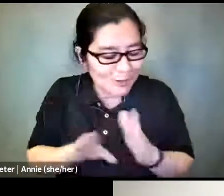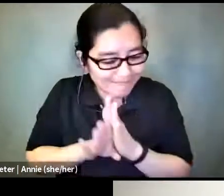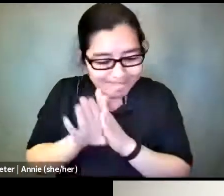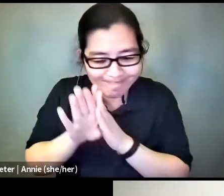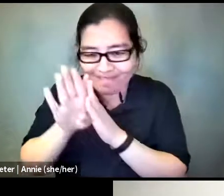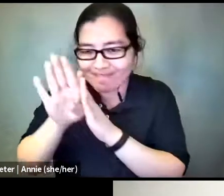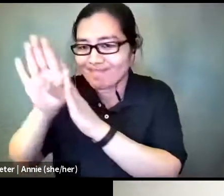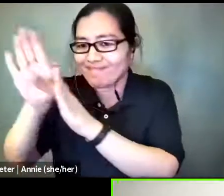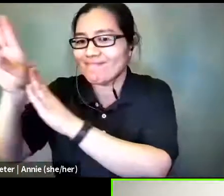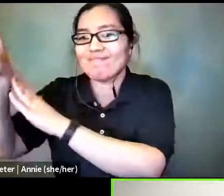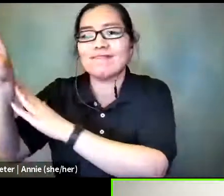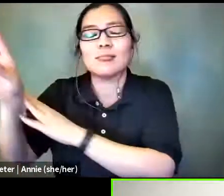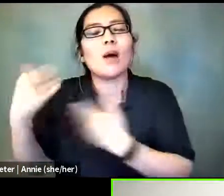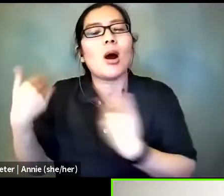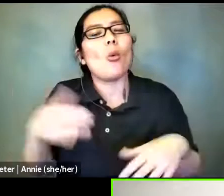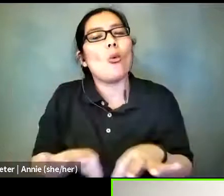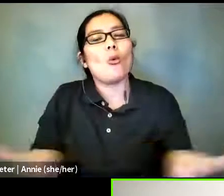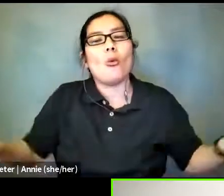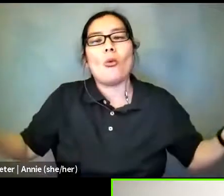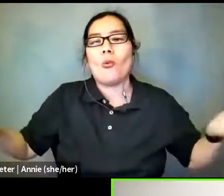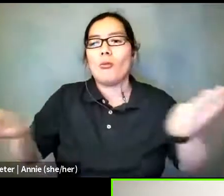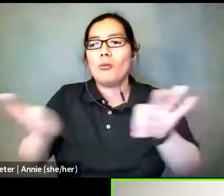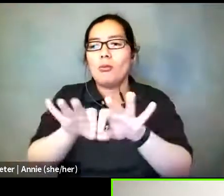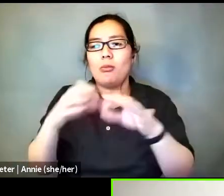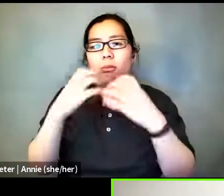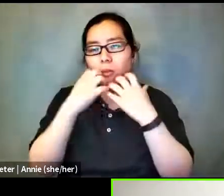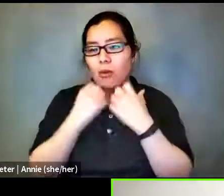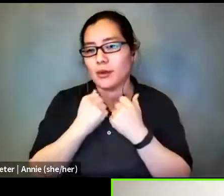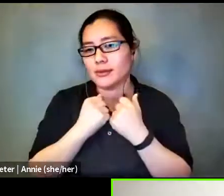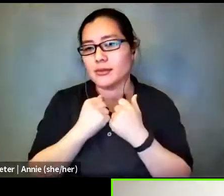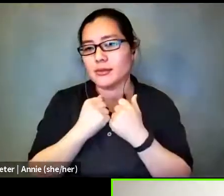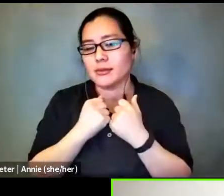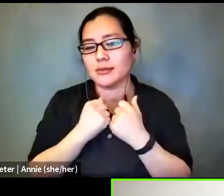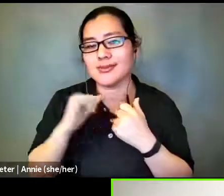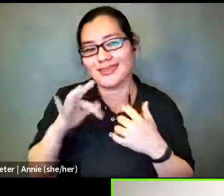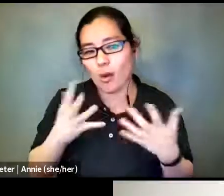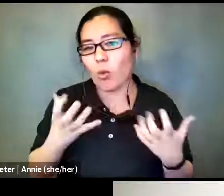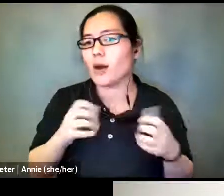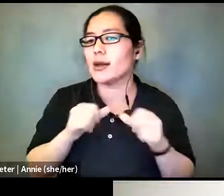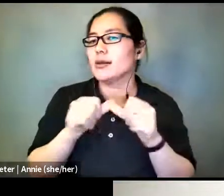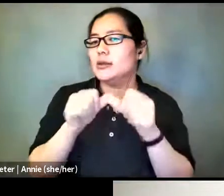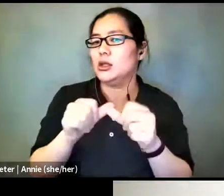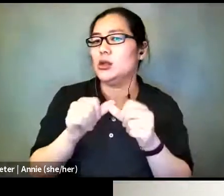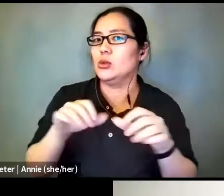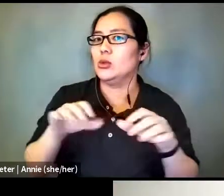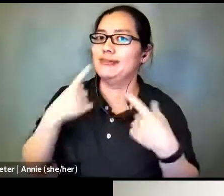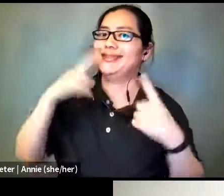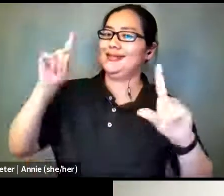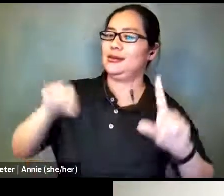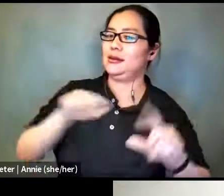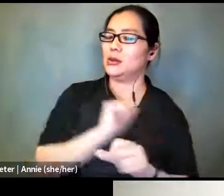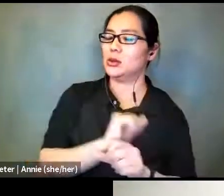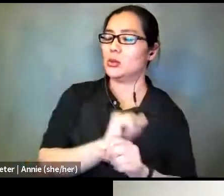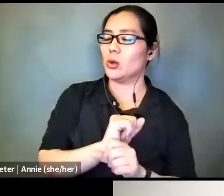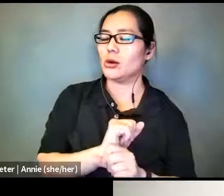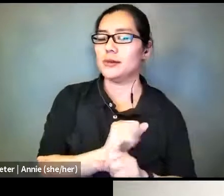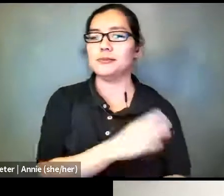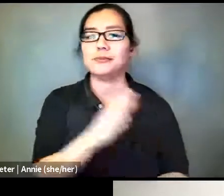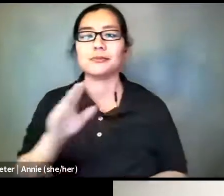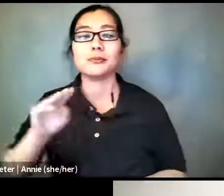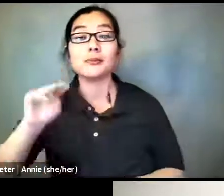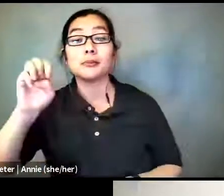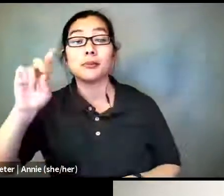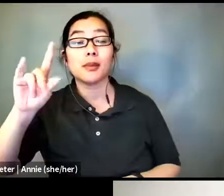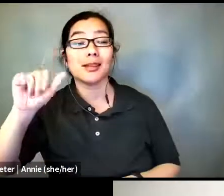is absolutely necessary if I want to keep doing this work well. Yeah. I mean, I don't think anybody's got it all